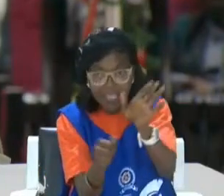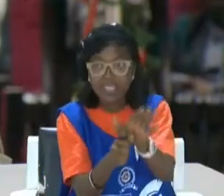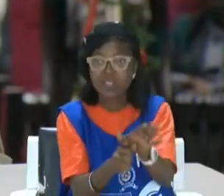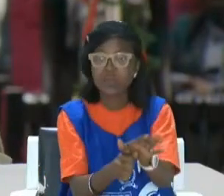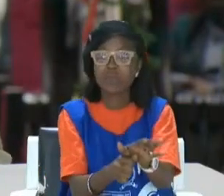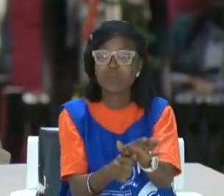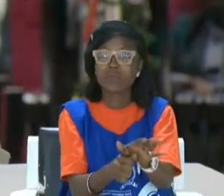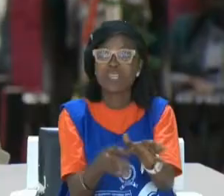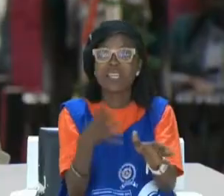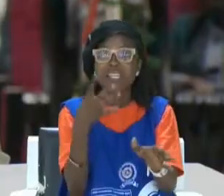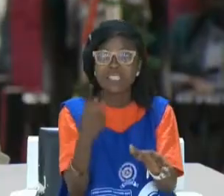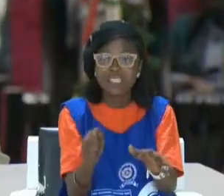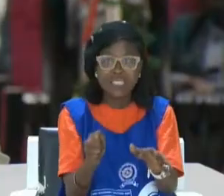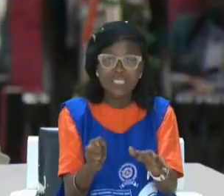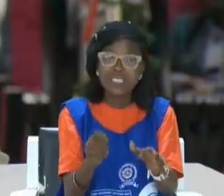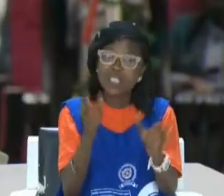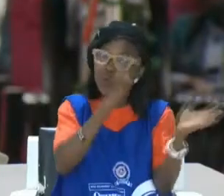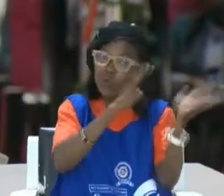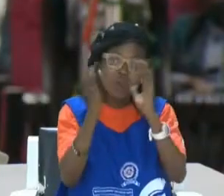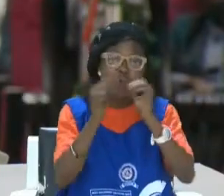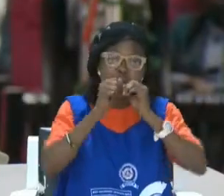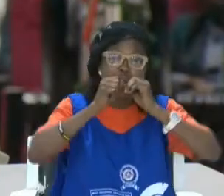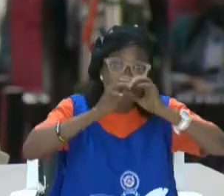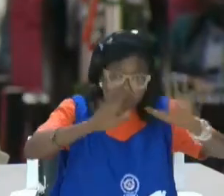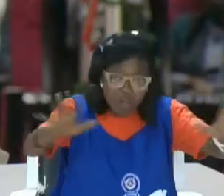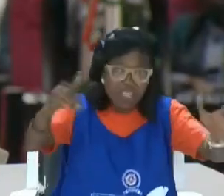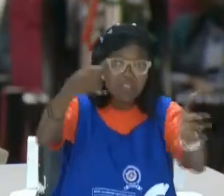the wind will blow it open.